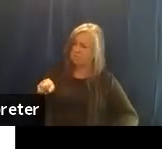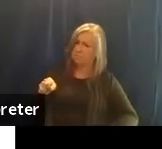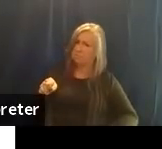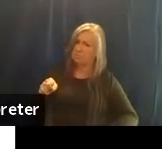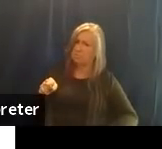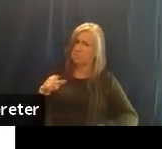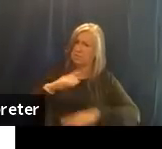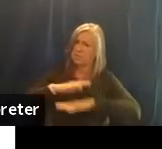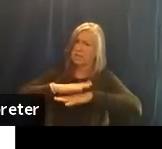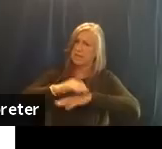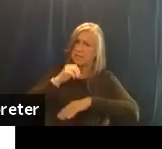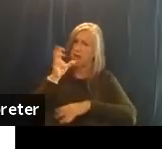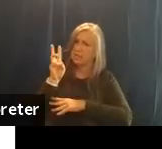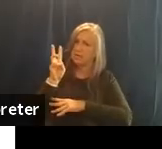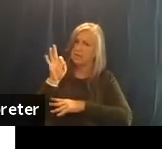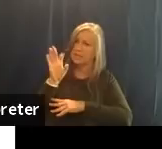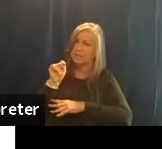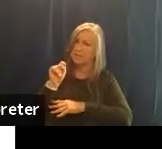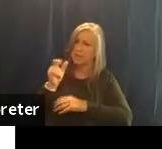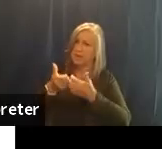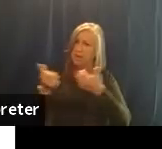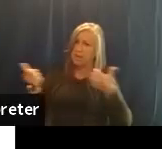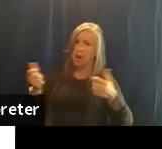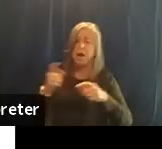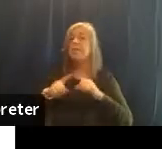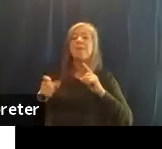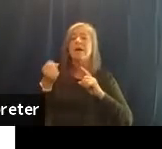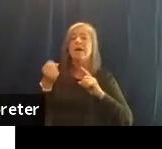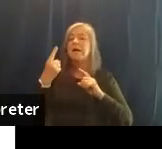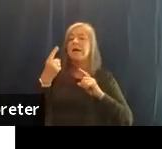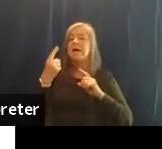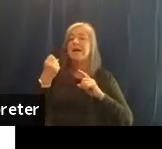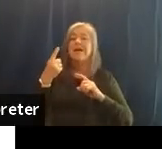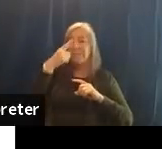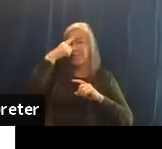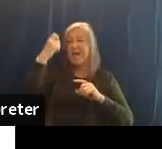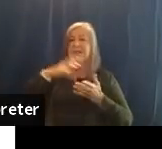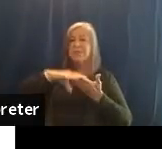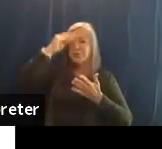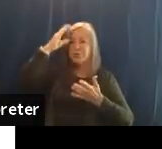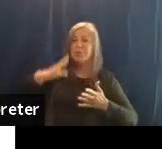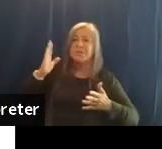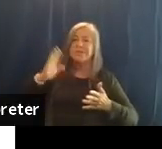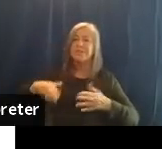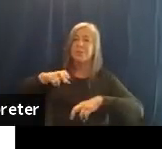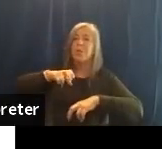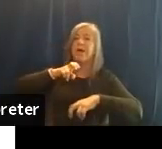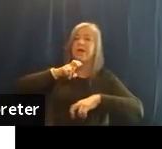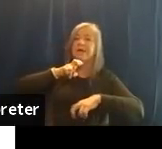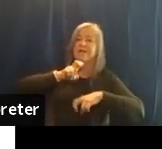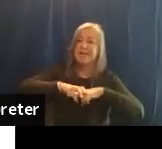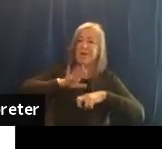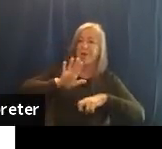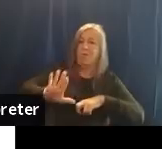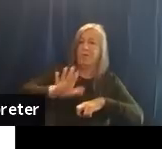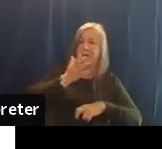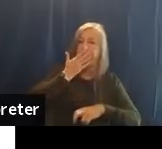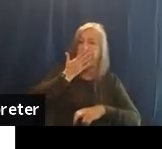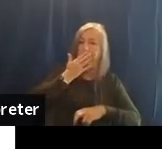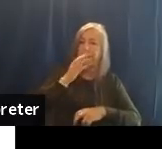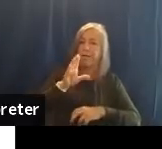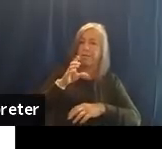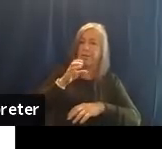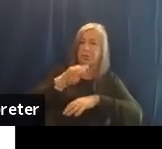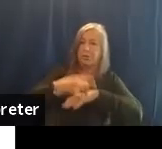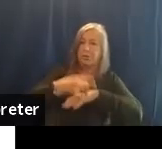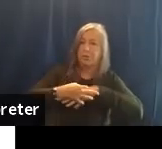will still be seated at alternating desks on either a red or a blue dot and be able to maintain that social distancing. So these